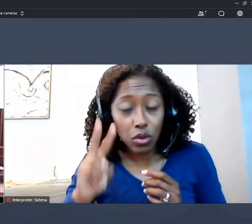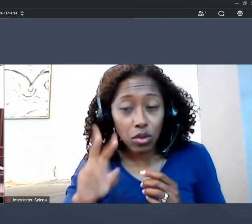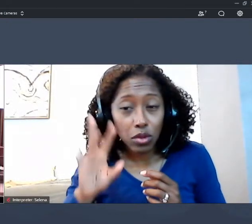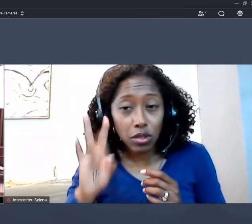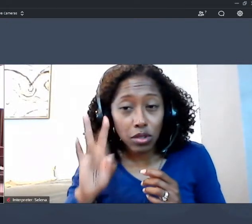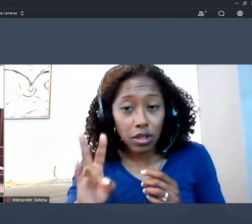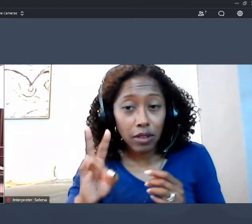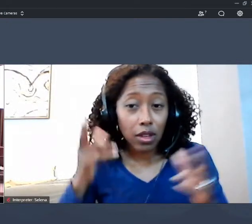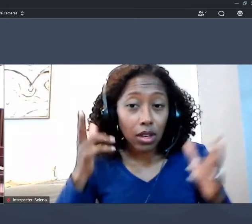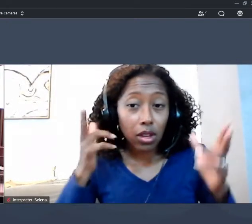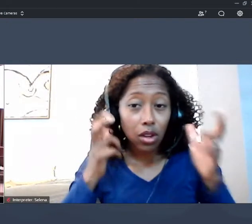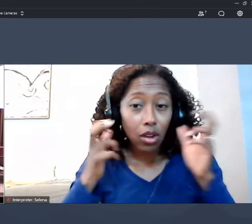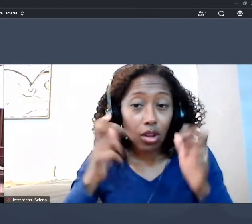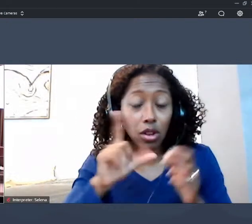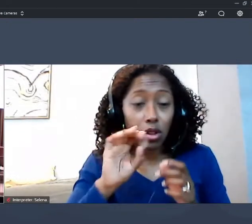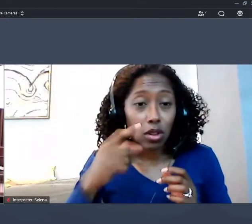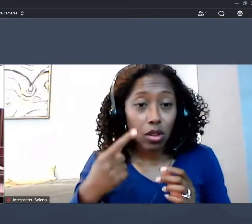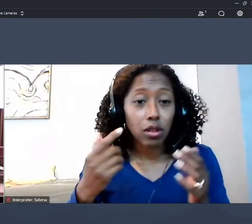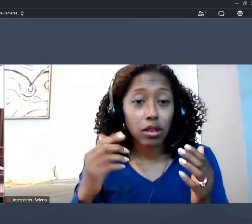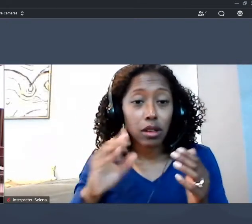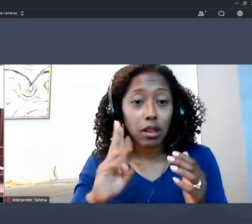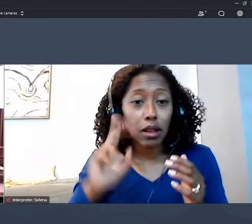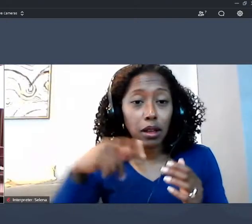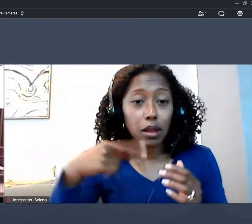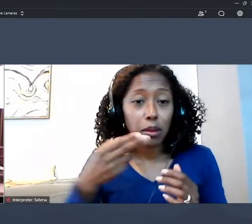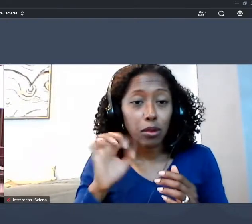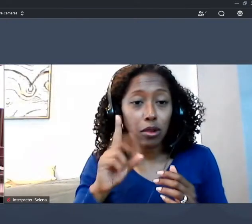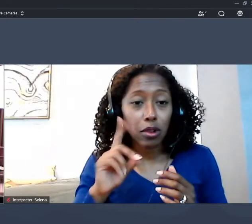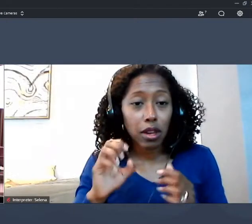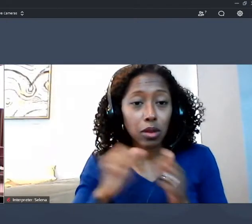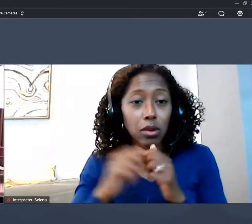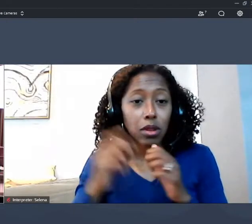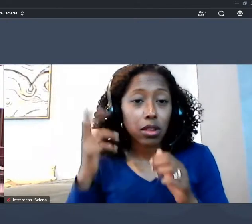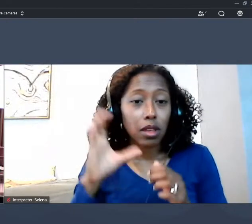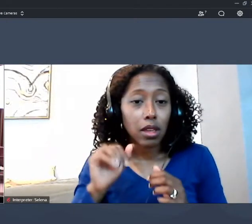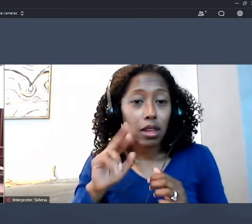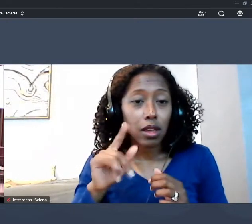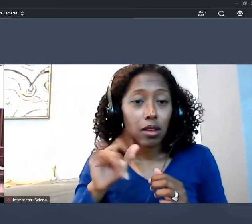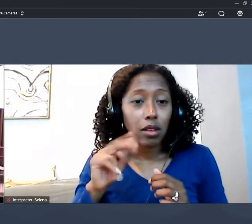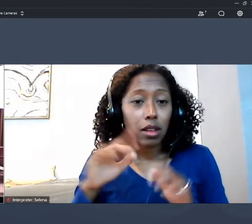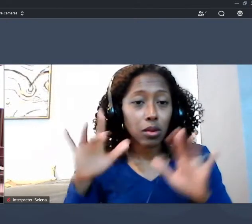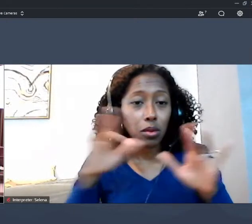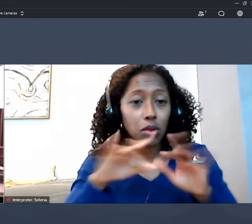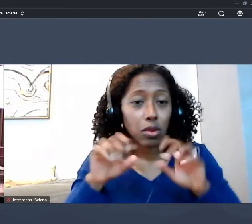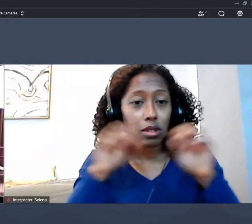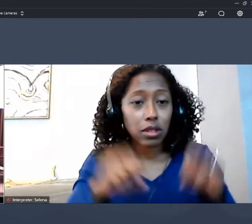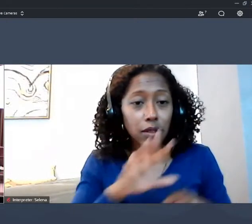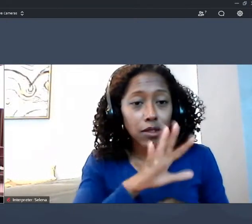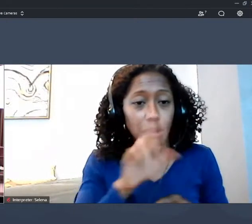audio log recorders upgrade with Carolina Recording System in the funded amount of